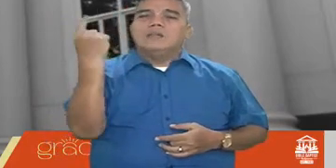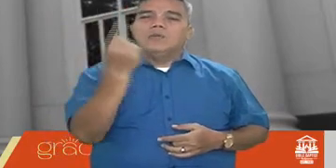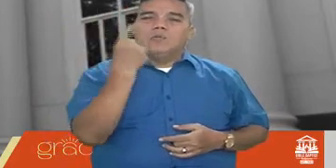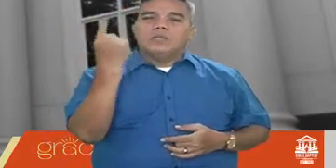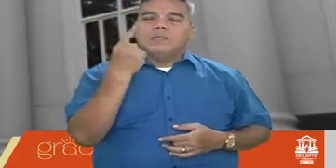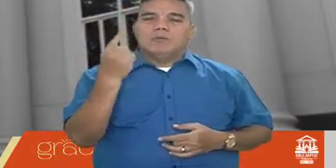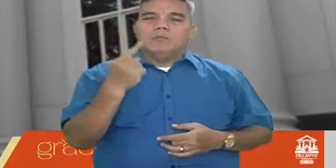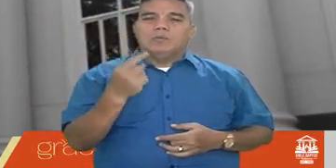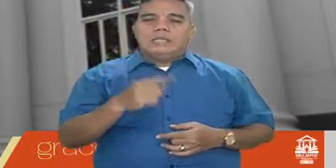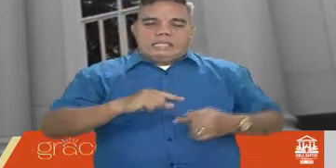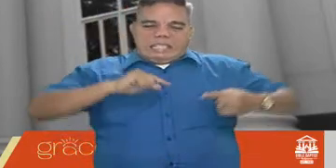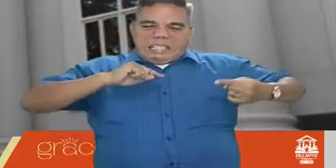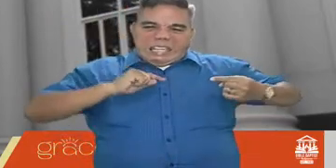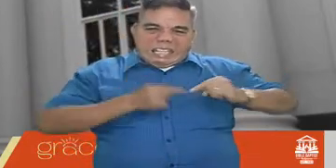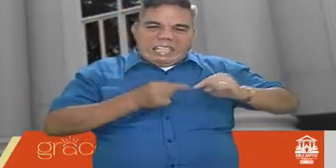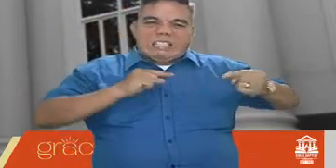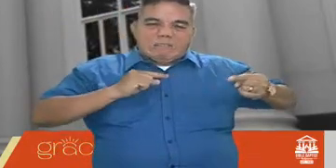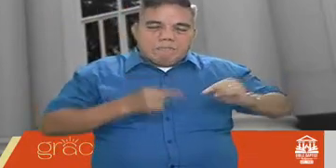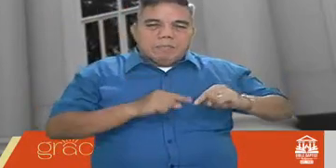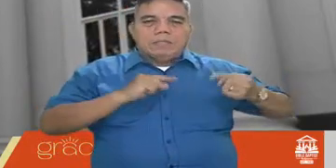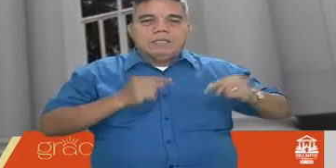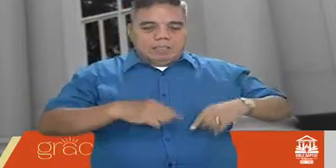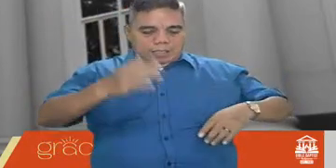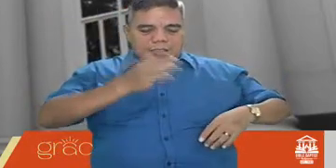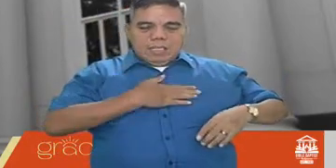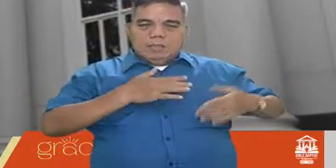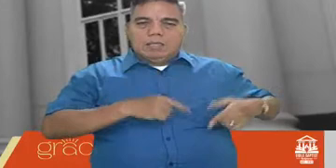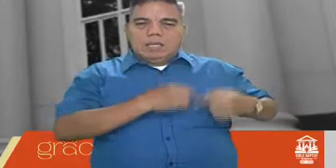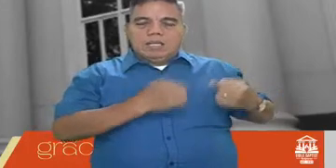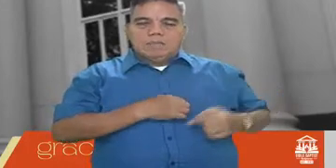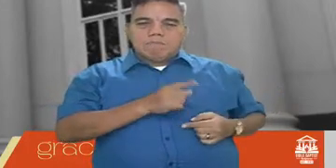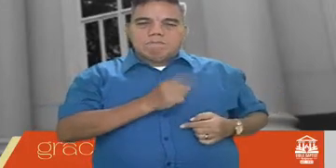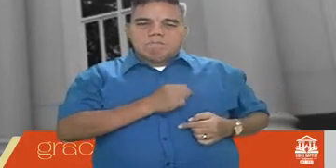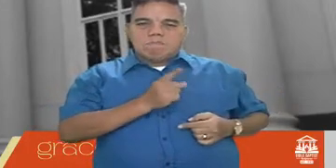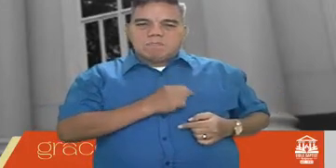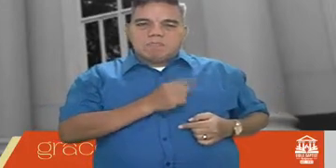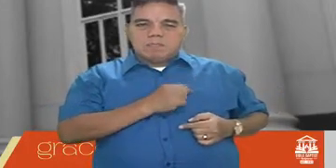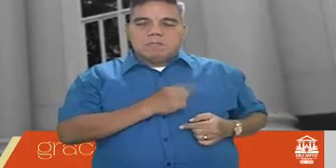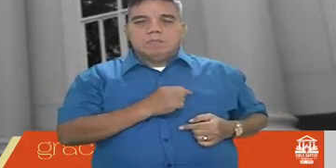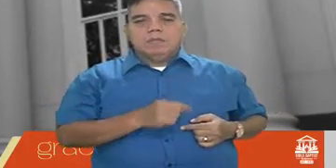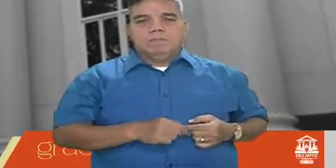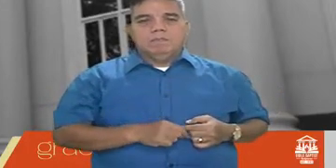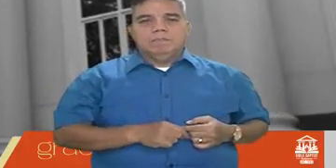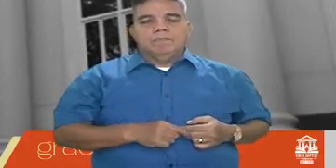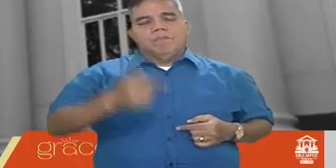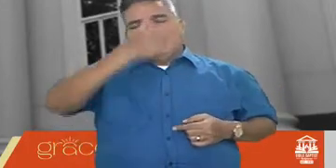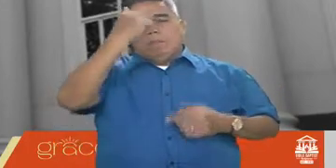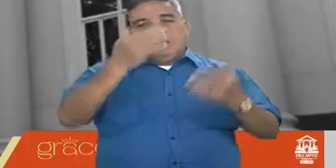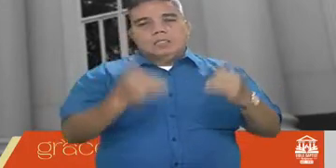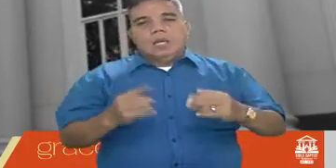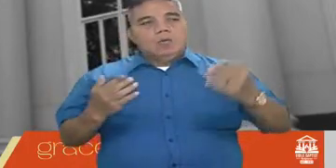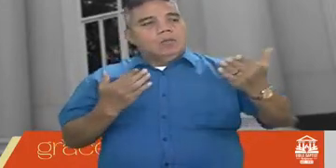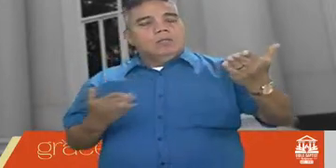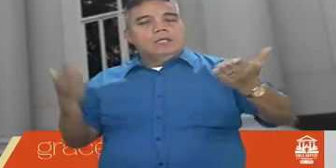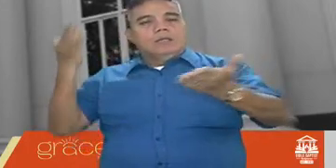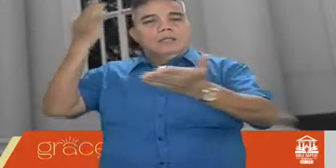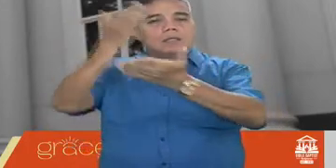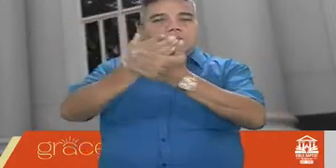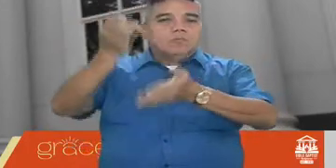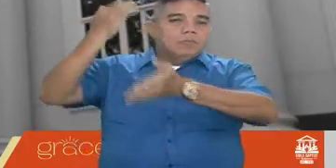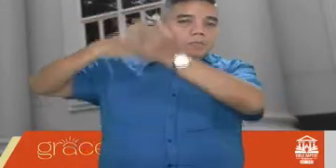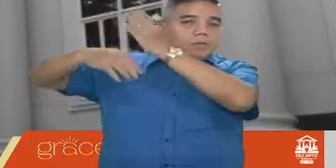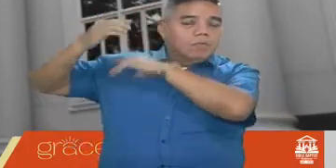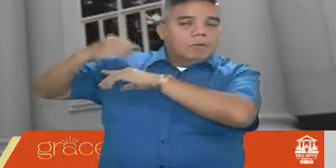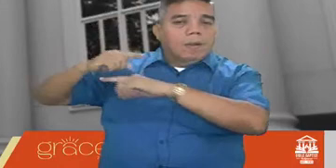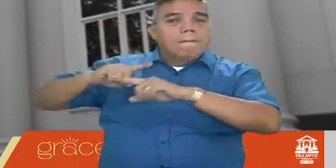Dili na to siya sakiton ba? Grieve not. Kay maubray gasilyo na to. Gikan karon hangtod sa adlaw nga